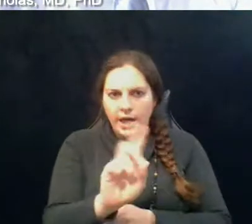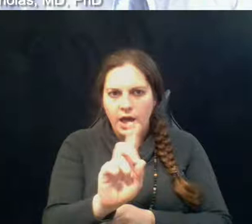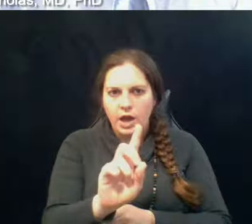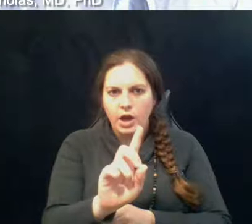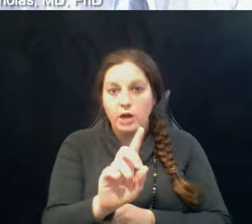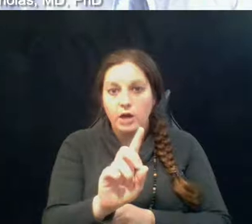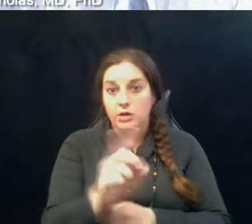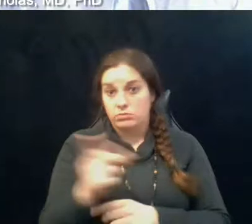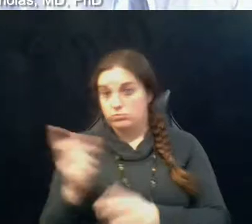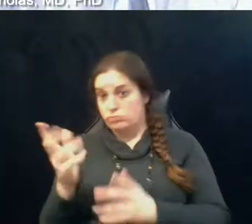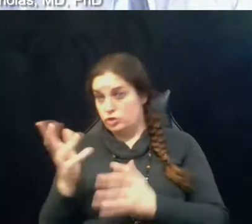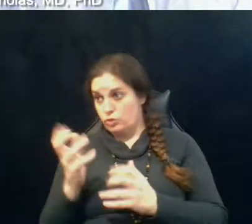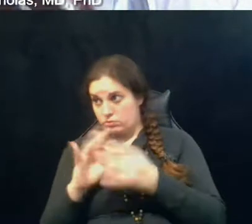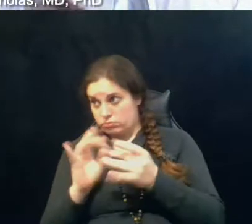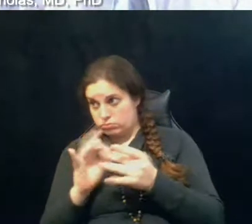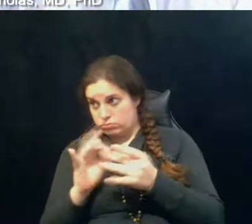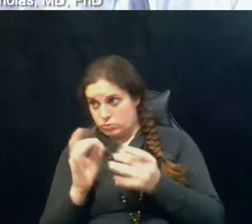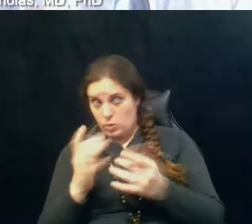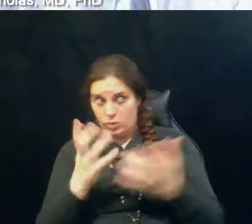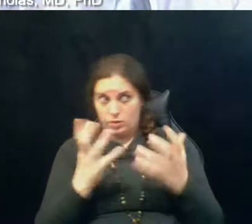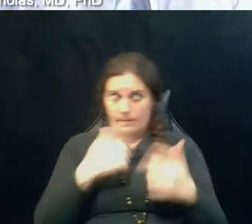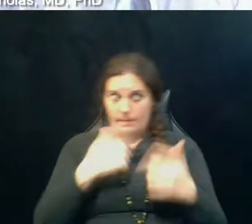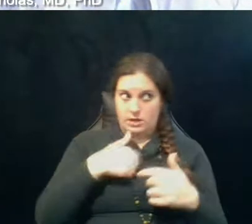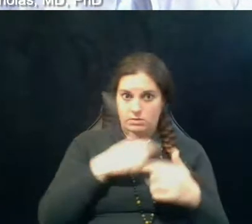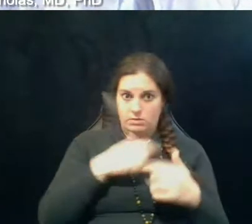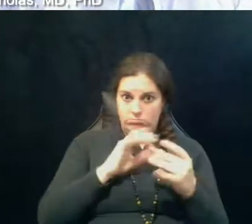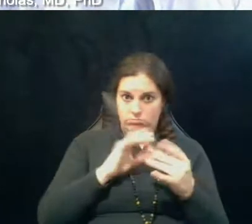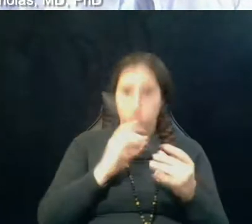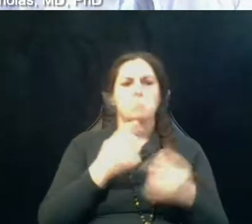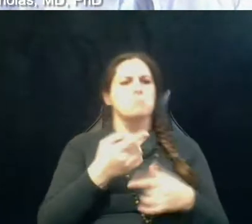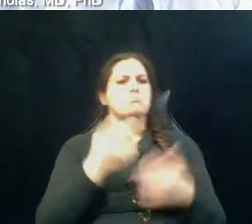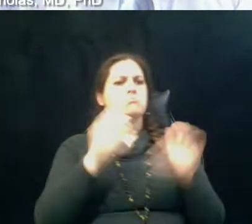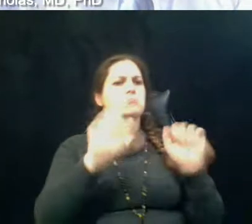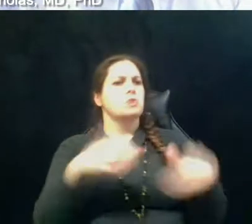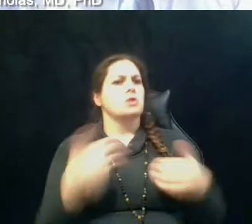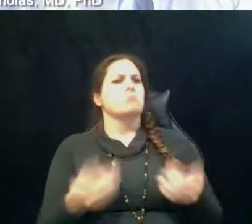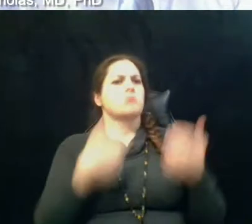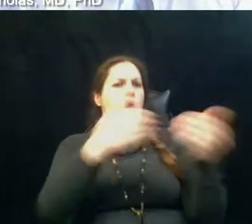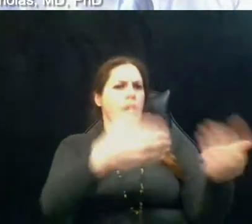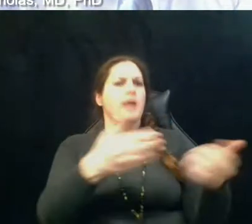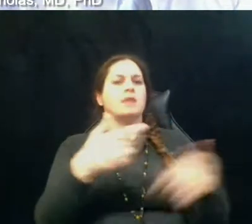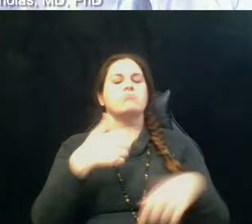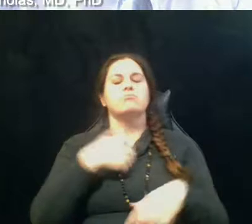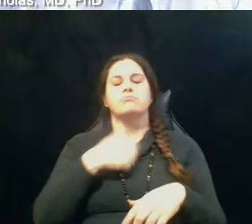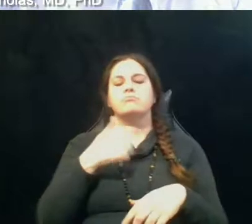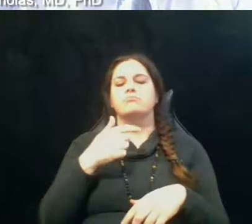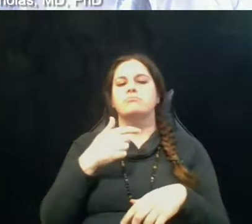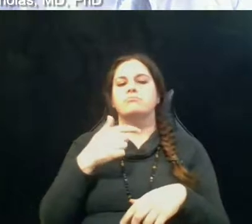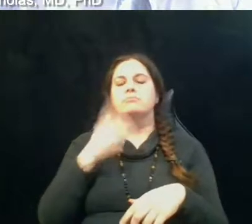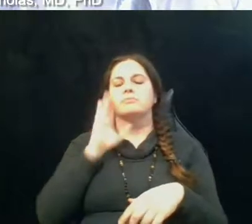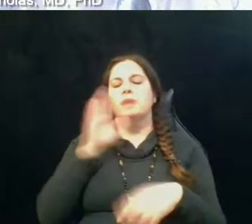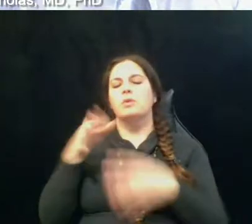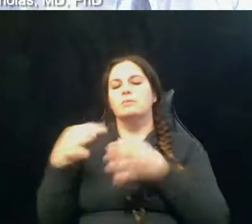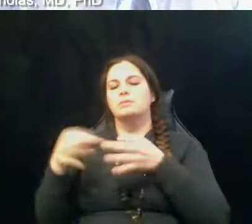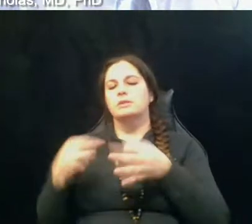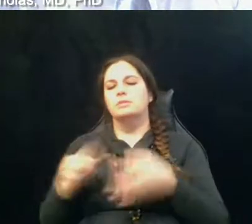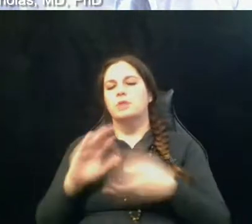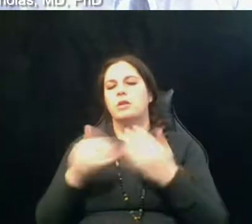me to speak to it? You can speak to it and I'll talk about the city resources right after that. Okay,